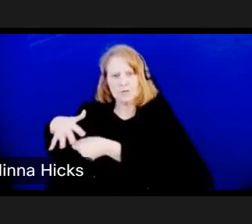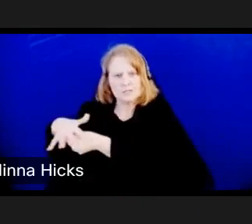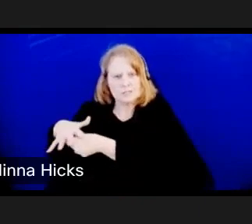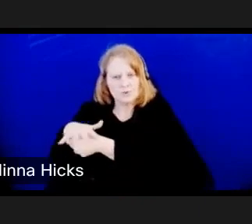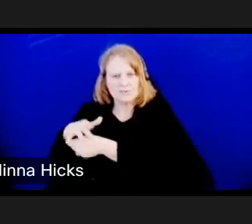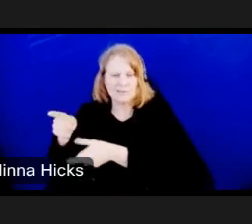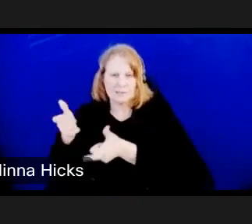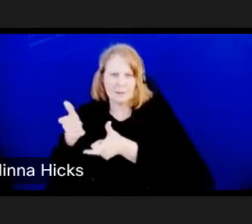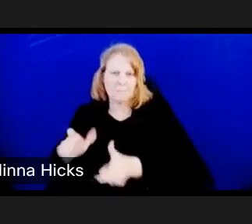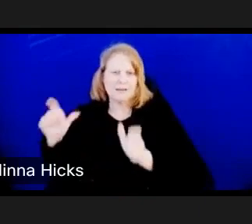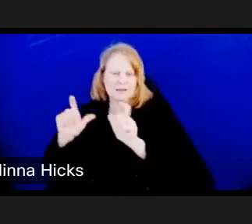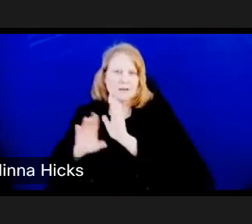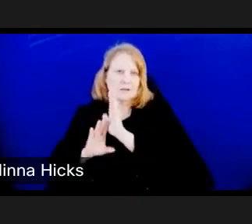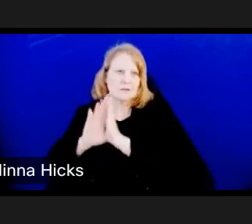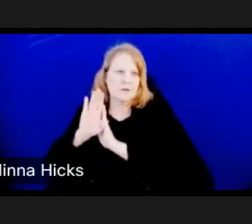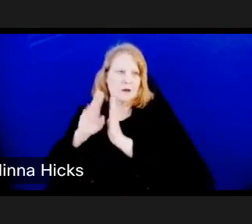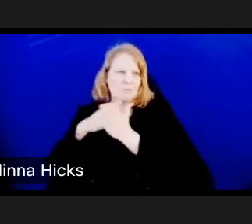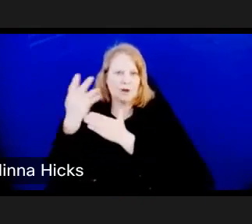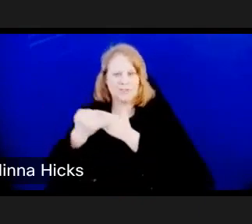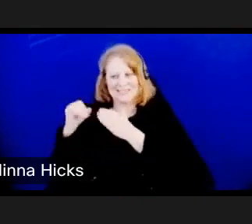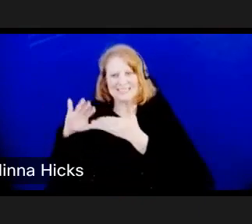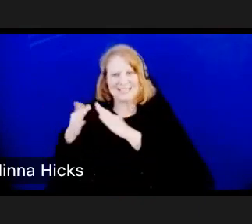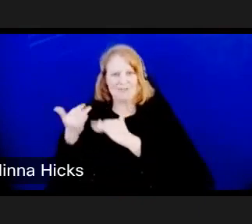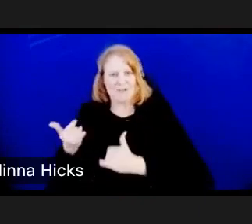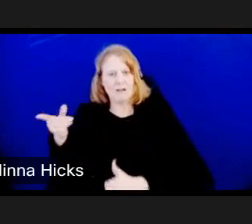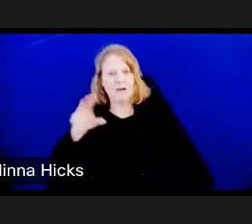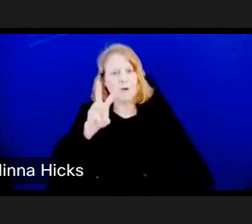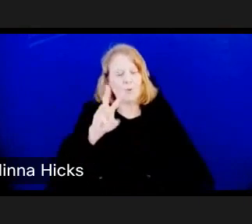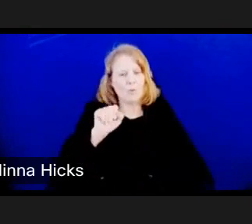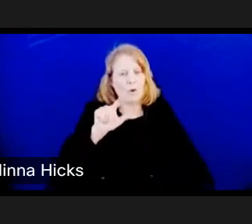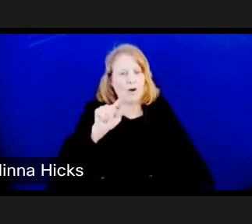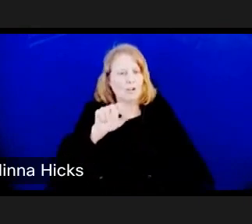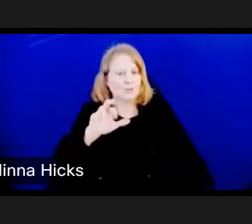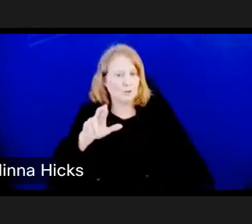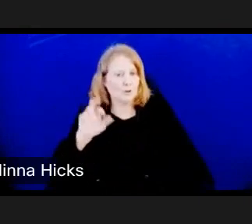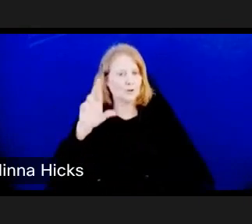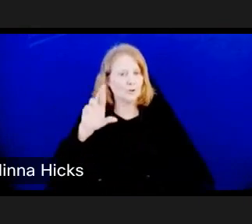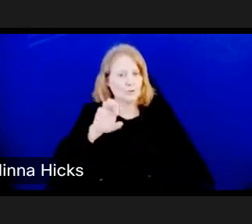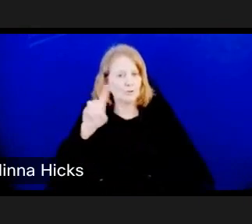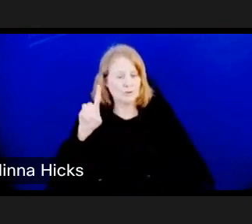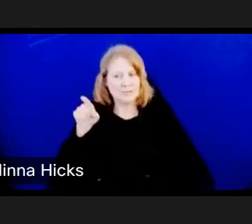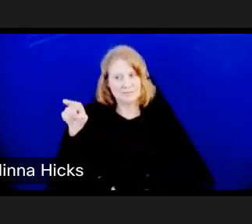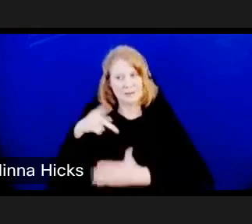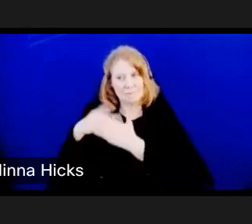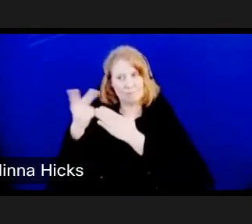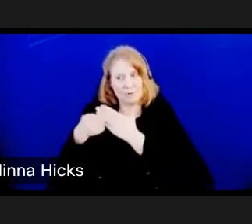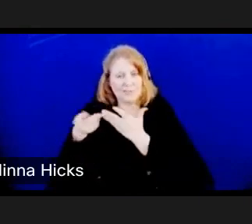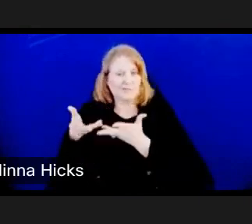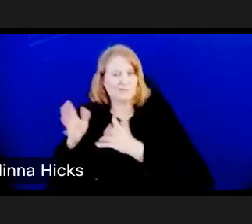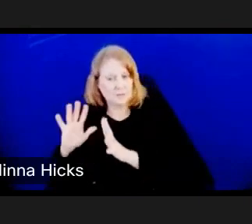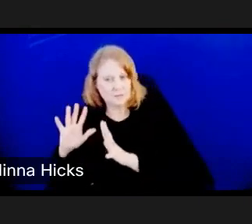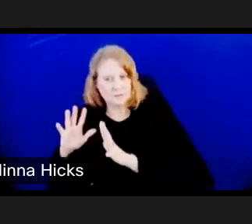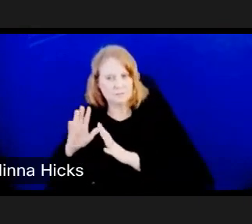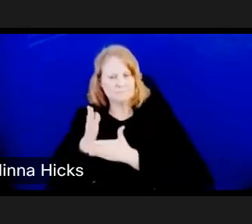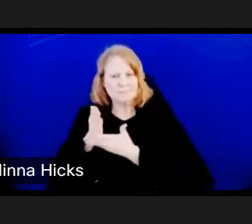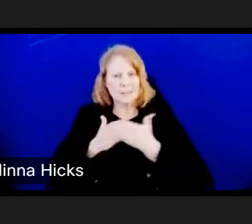biggest development project in the city right now at Walter Reed. And when that project is done, some